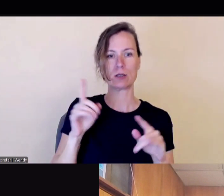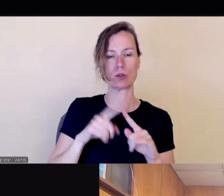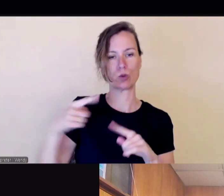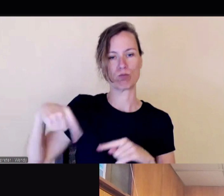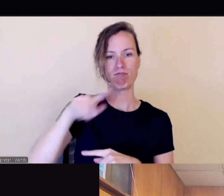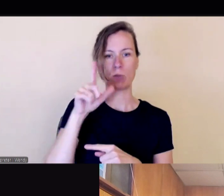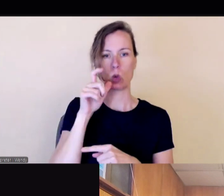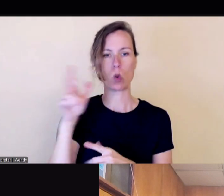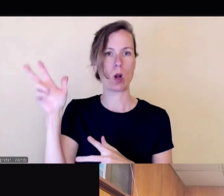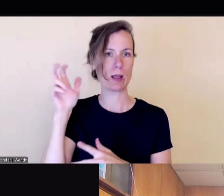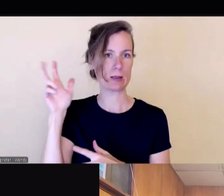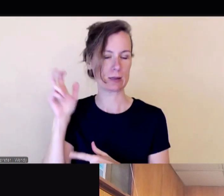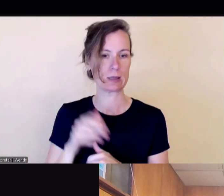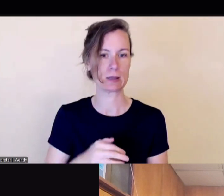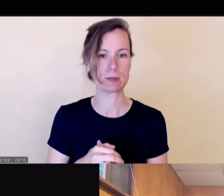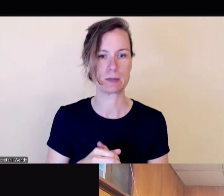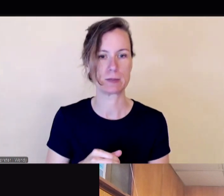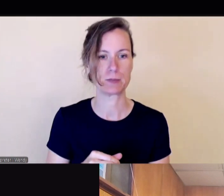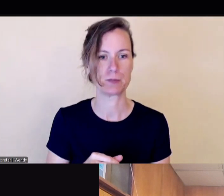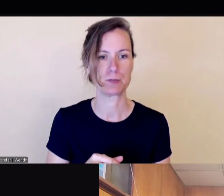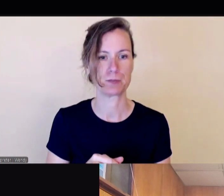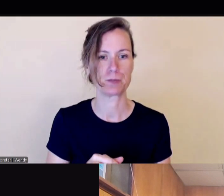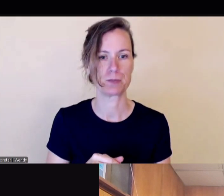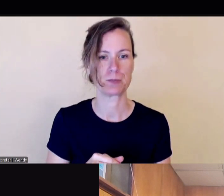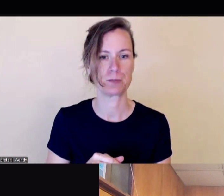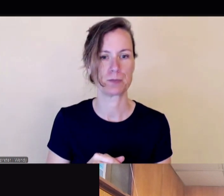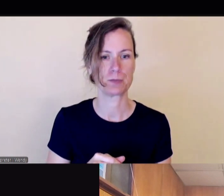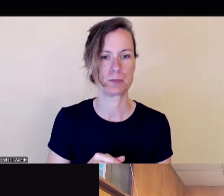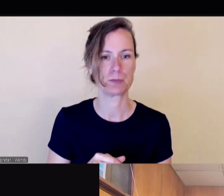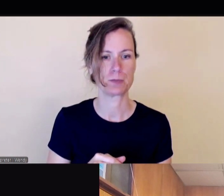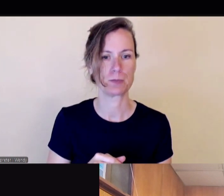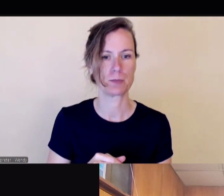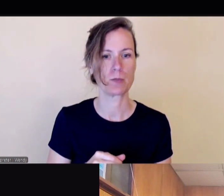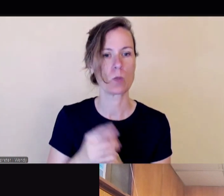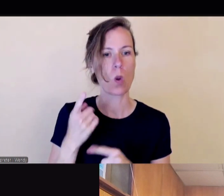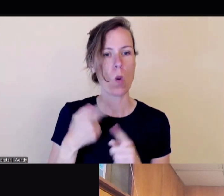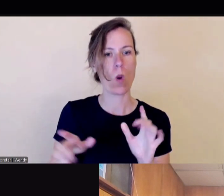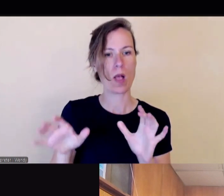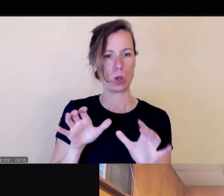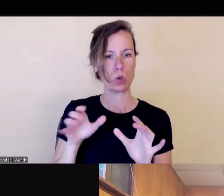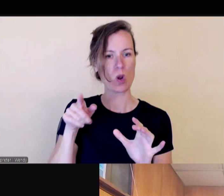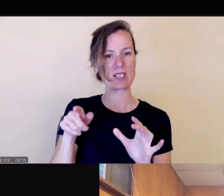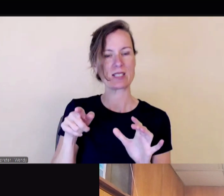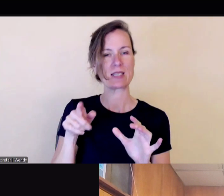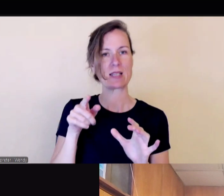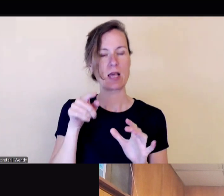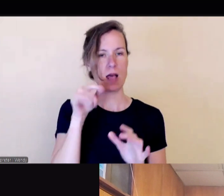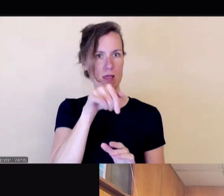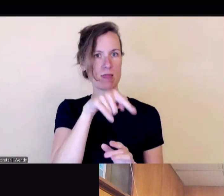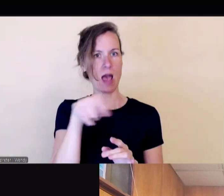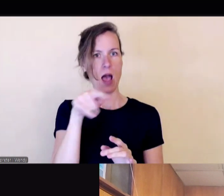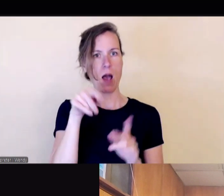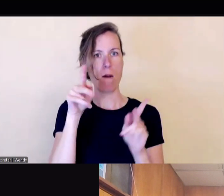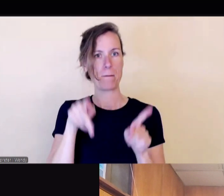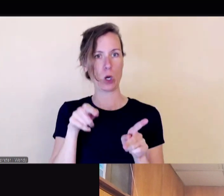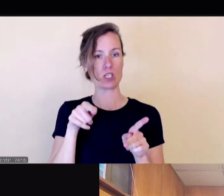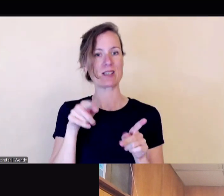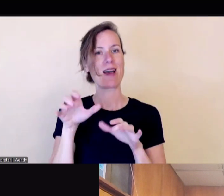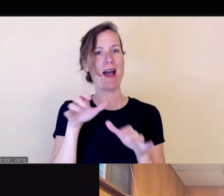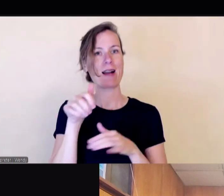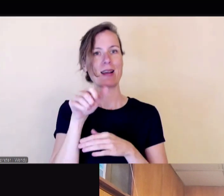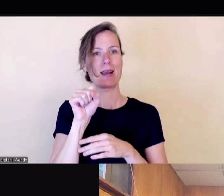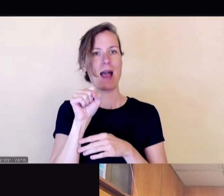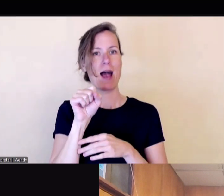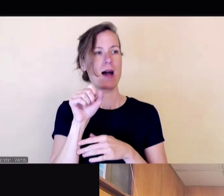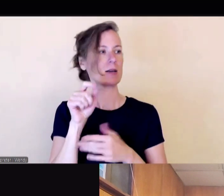as impartial investigators looking at the facts of the case. At the end of the investigation, they'll either determine that there was no discrimination,